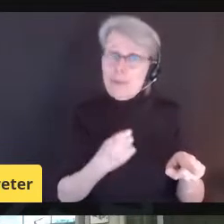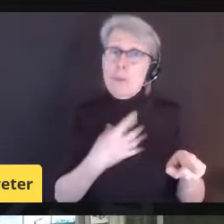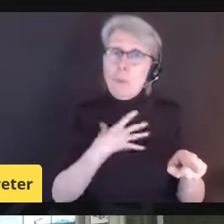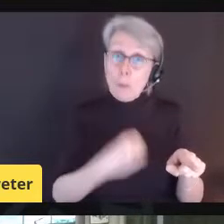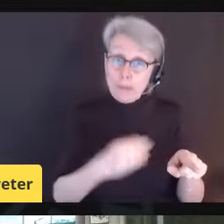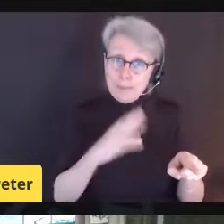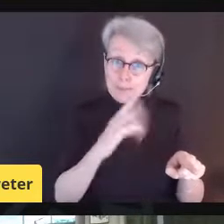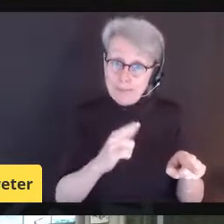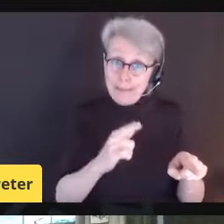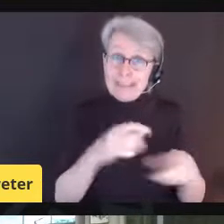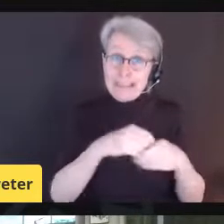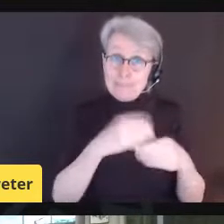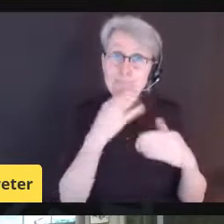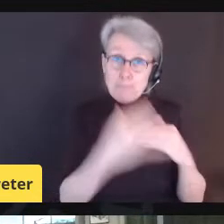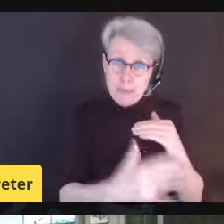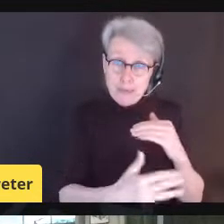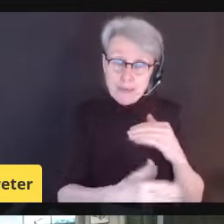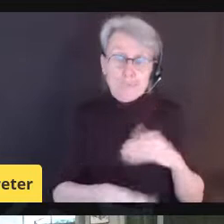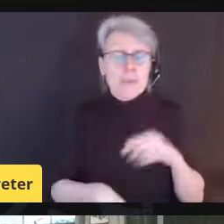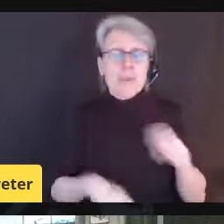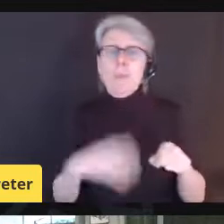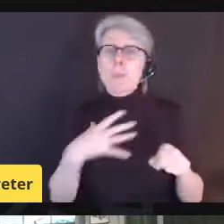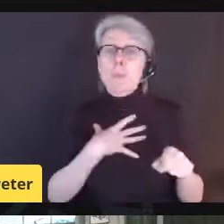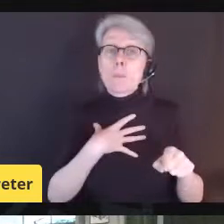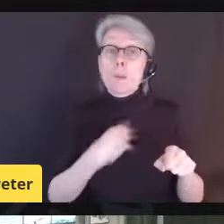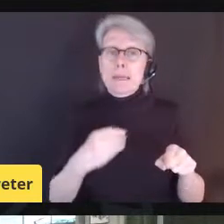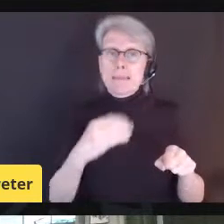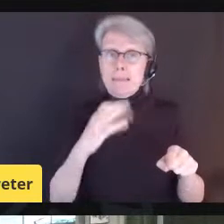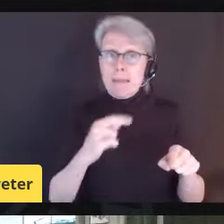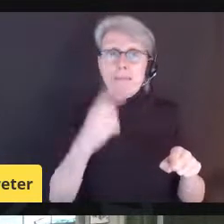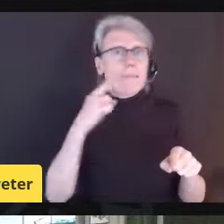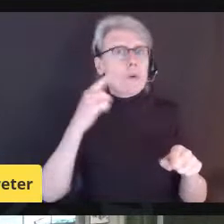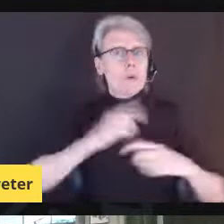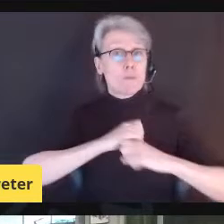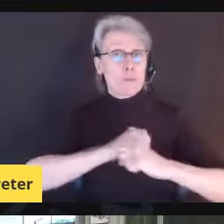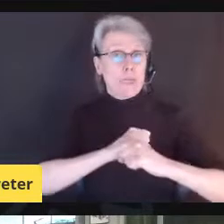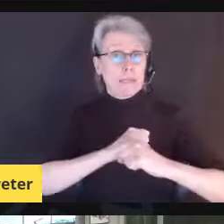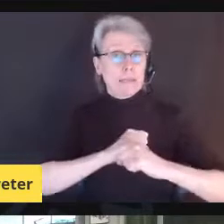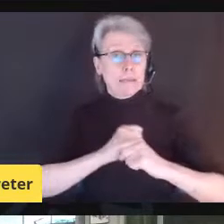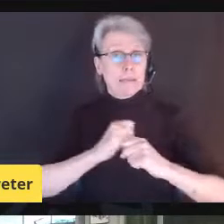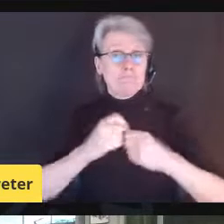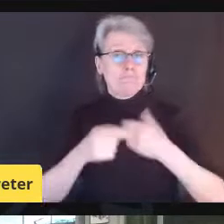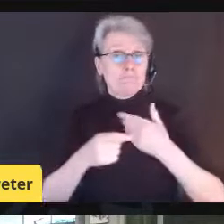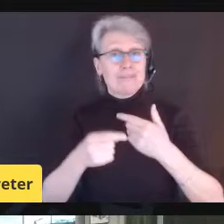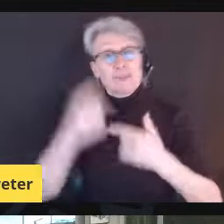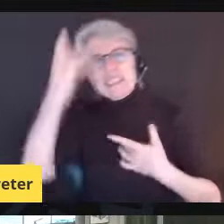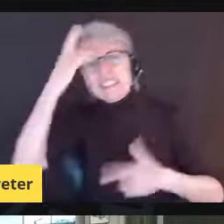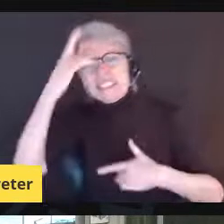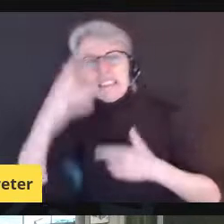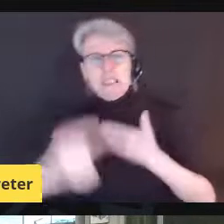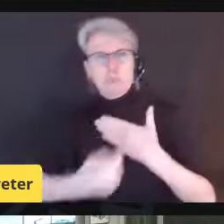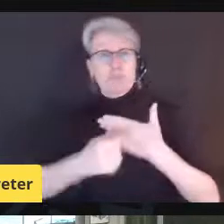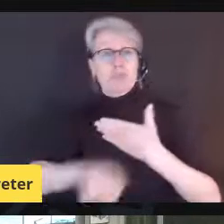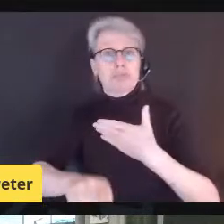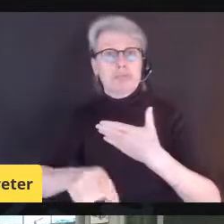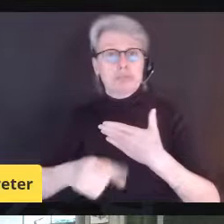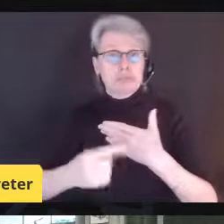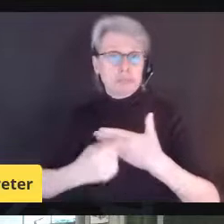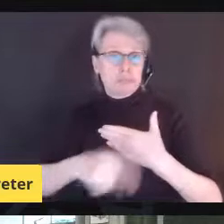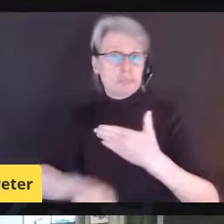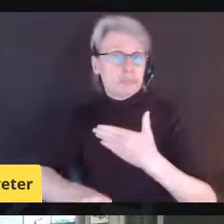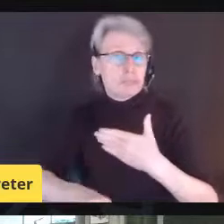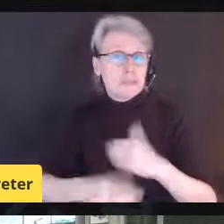how the white blood cells go around and protect you. And the whole protection system is also related